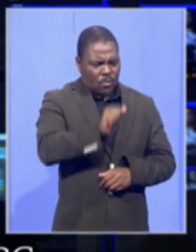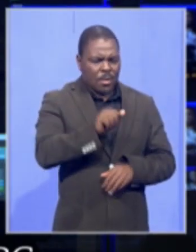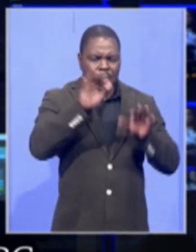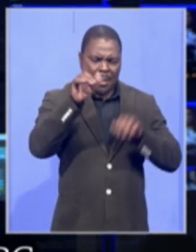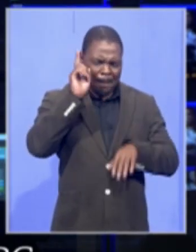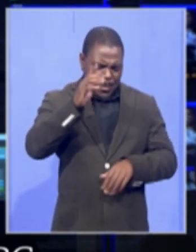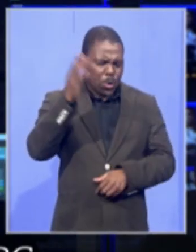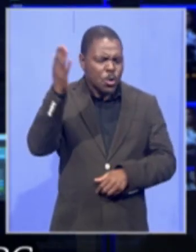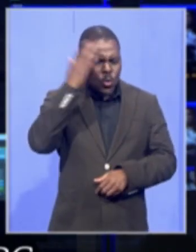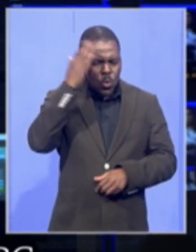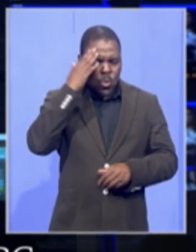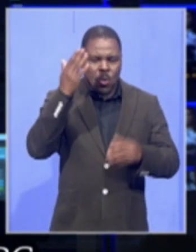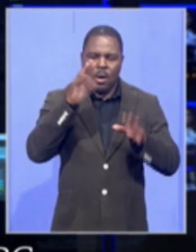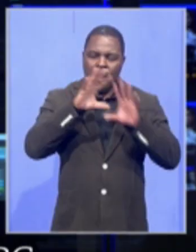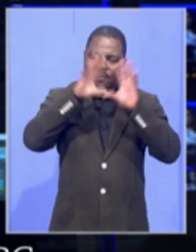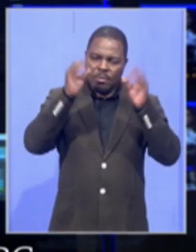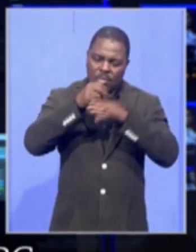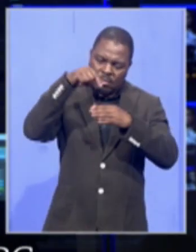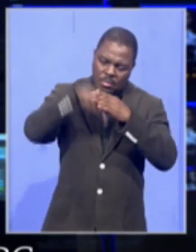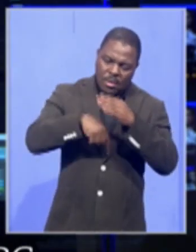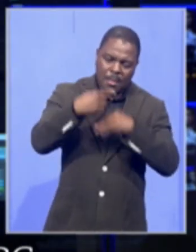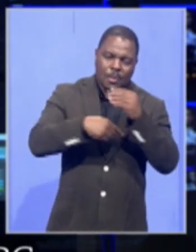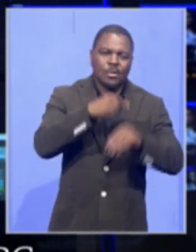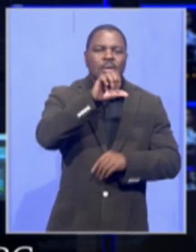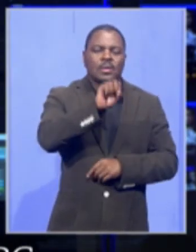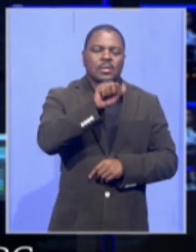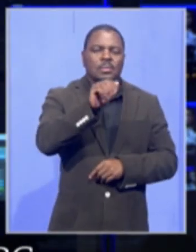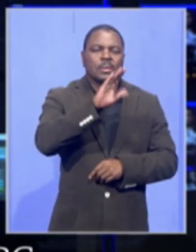tsohle tse etsahalang kgasong ena ya setjhaba.